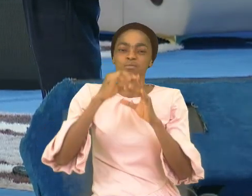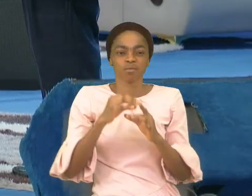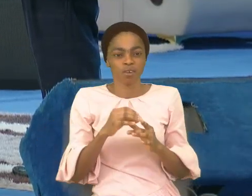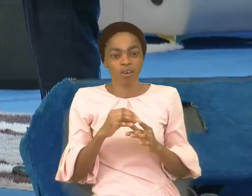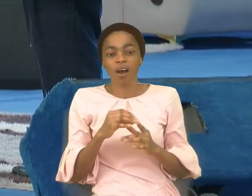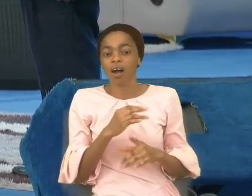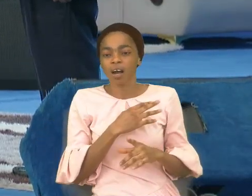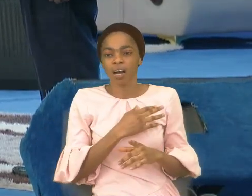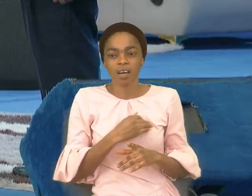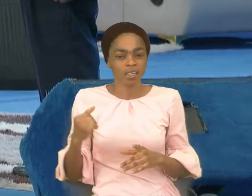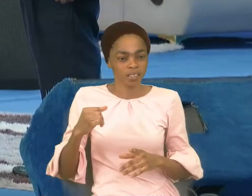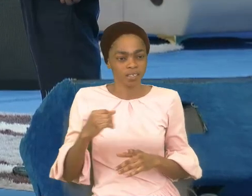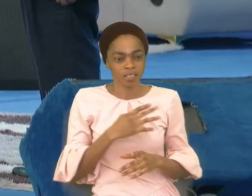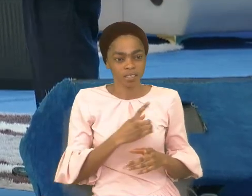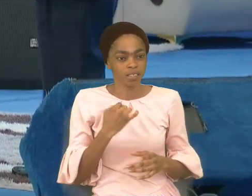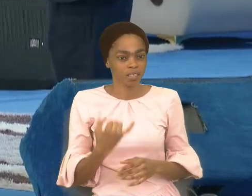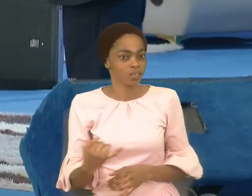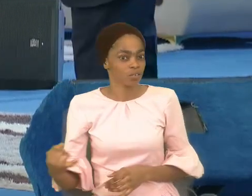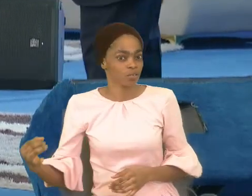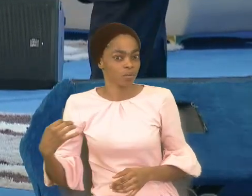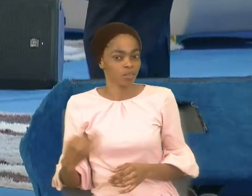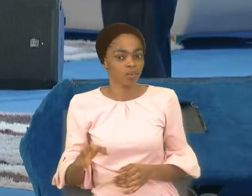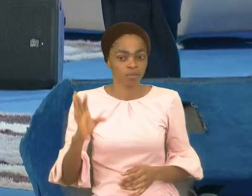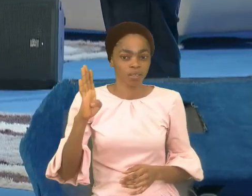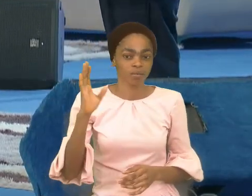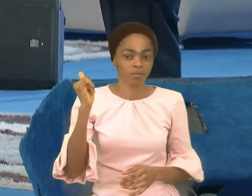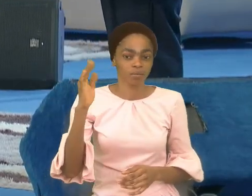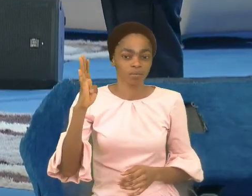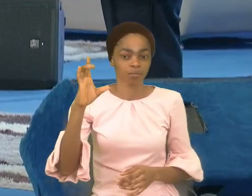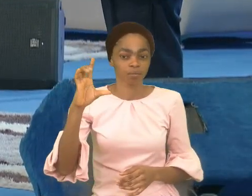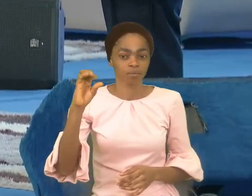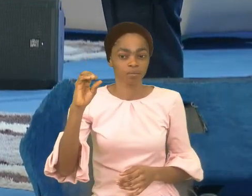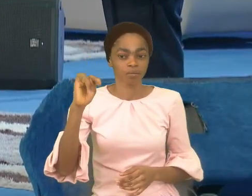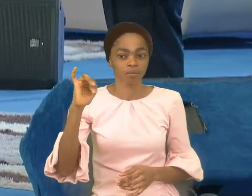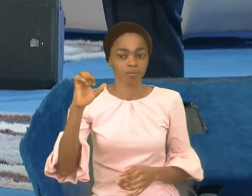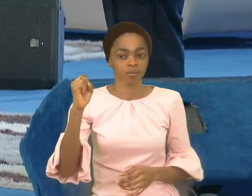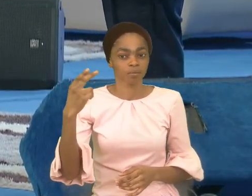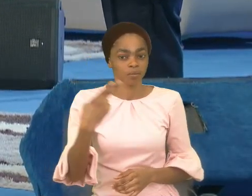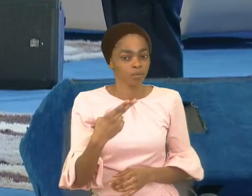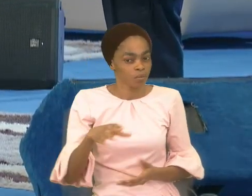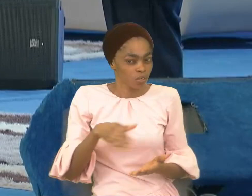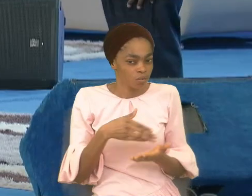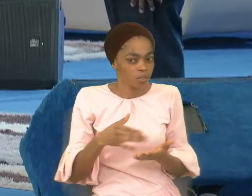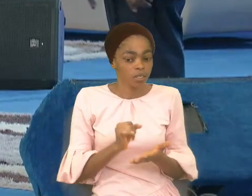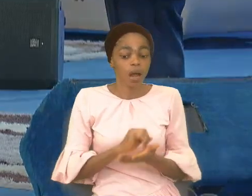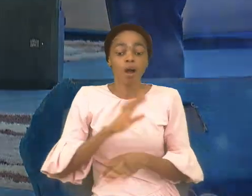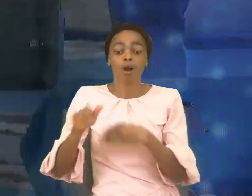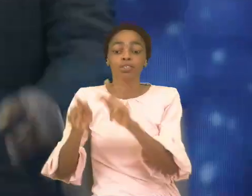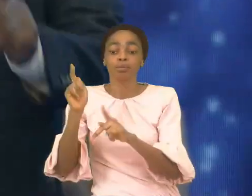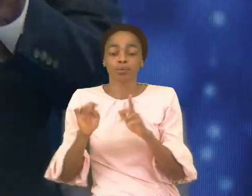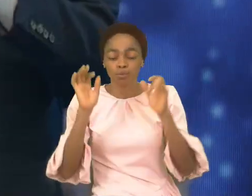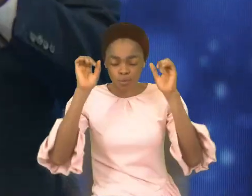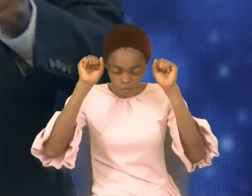Babylonish instrument music, they shall fall down? Oh yes, that's what I said. I, Nebuchadnezzar,